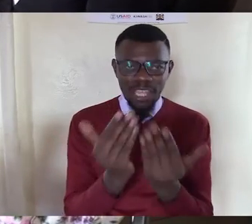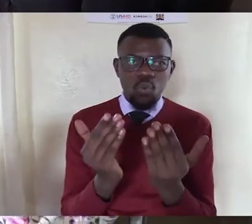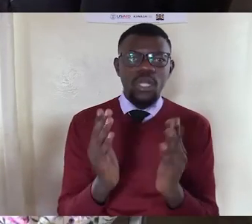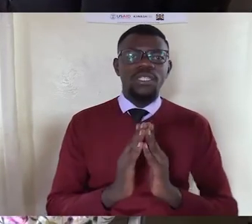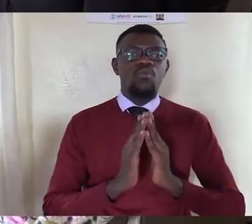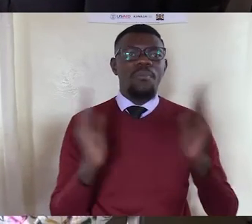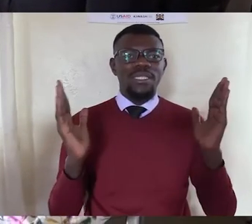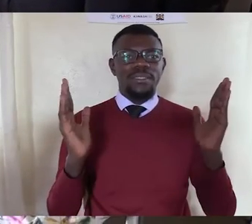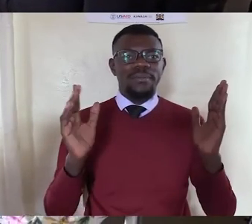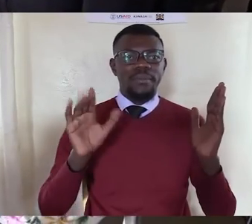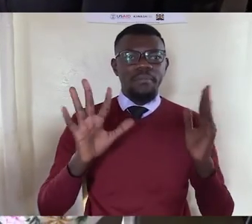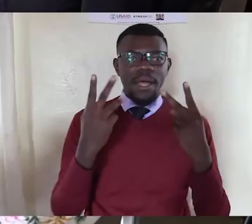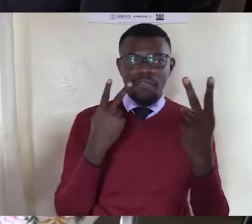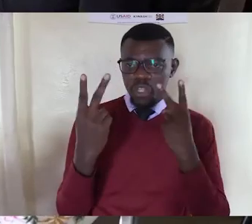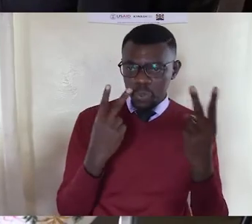your views.